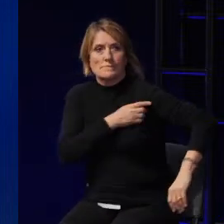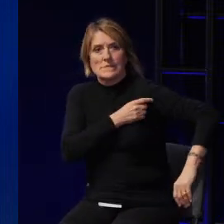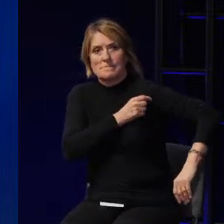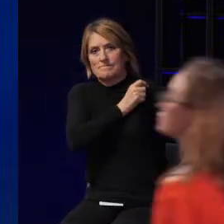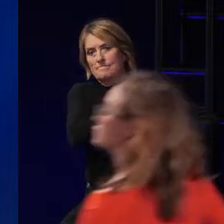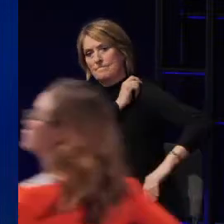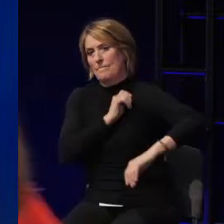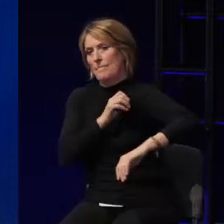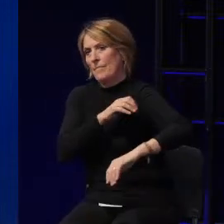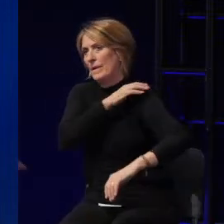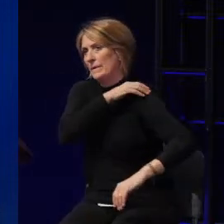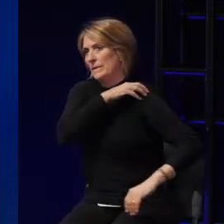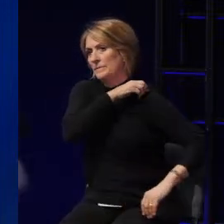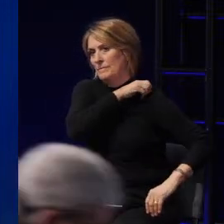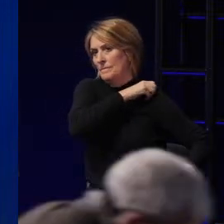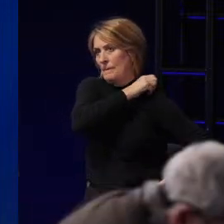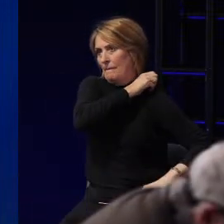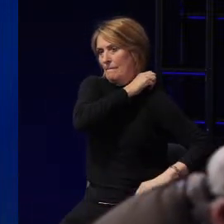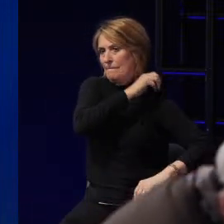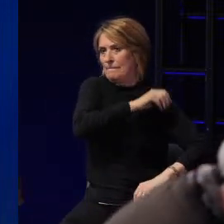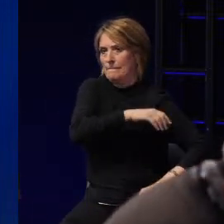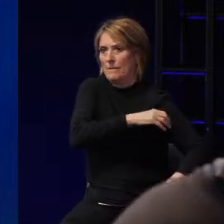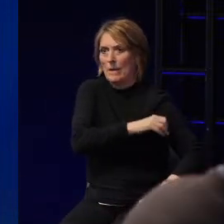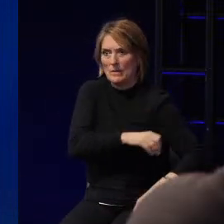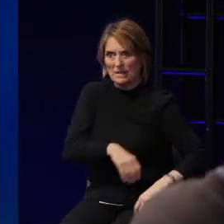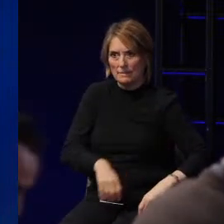Yes, sir. You. Yes. Thank you.